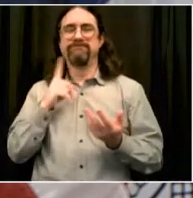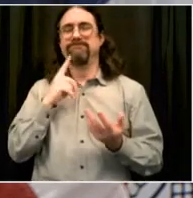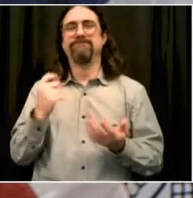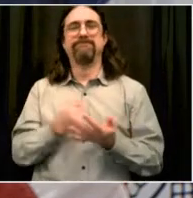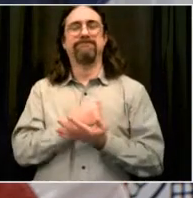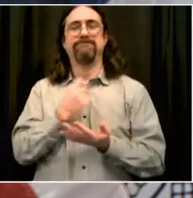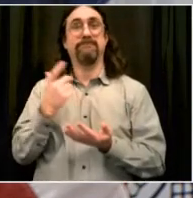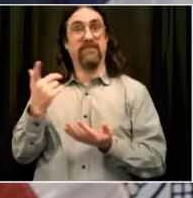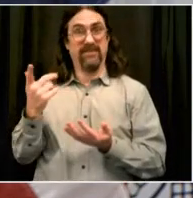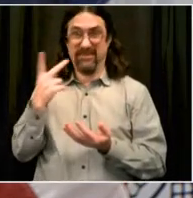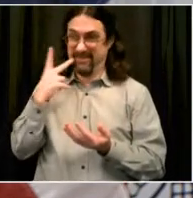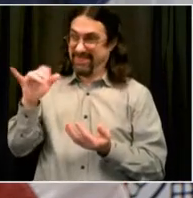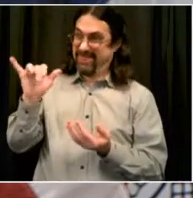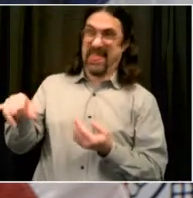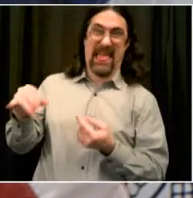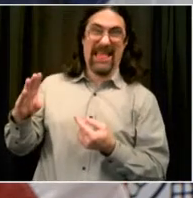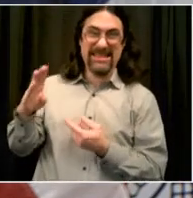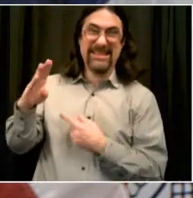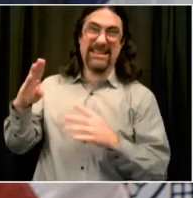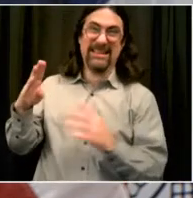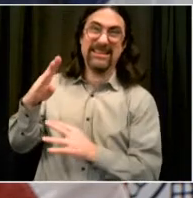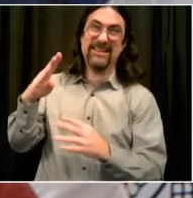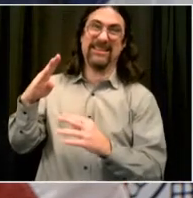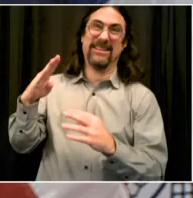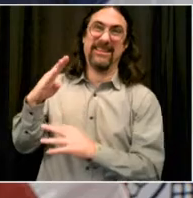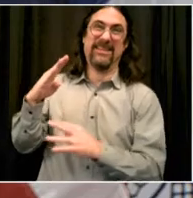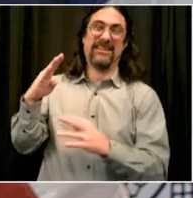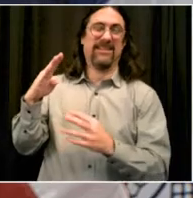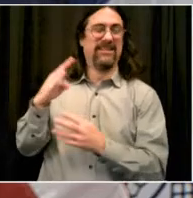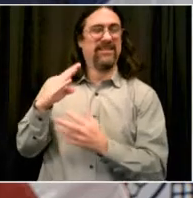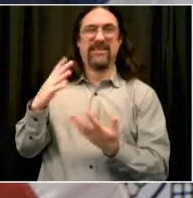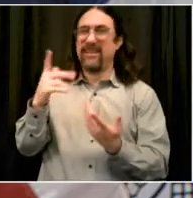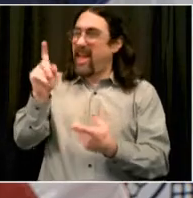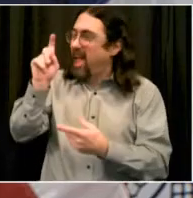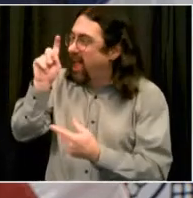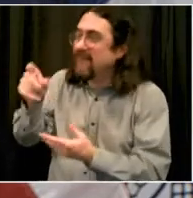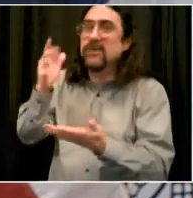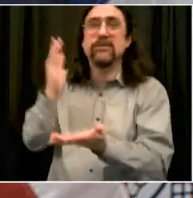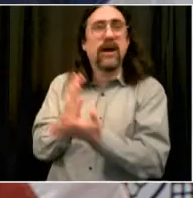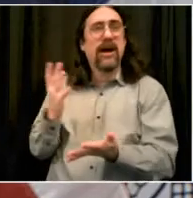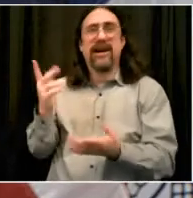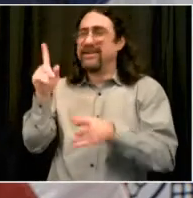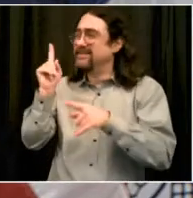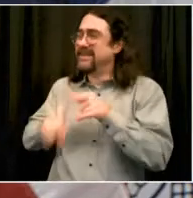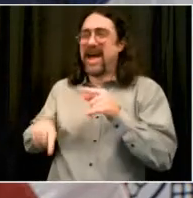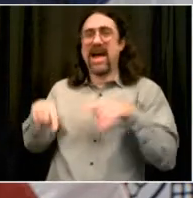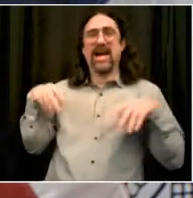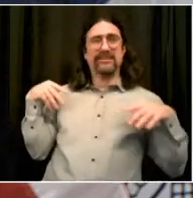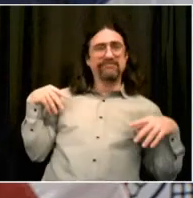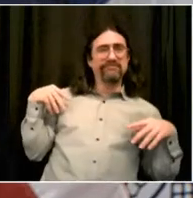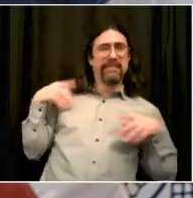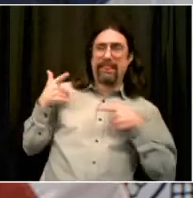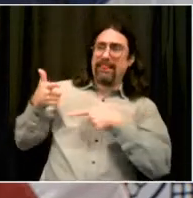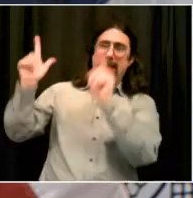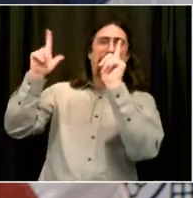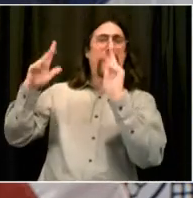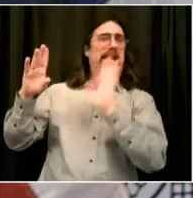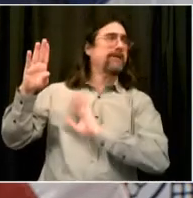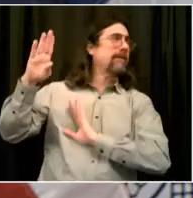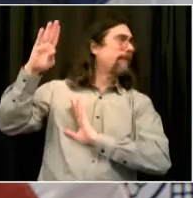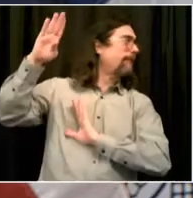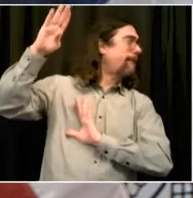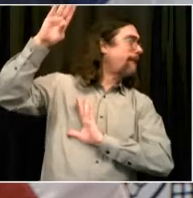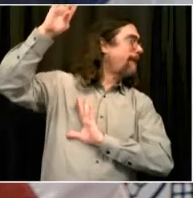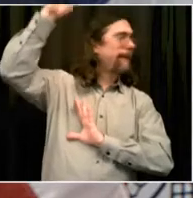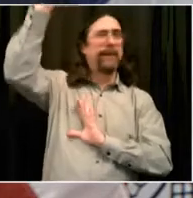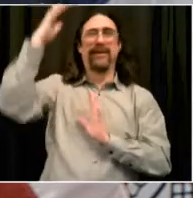seeing. We've got to protect everyone in the city, and particularly do that by protecting our hospitals. And we got to link up to the